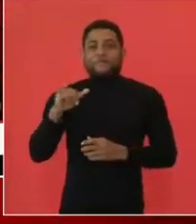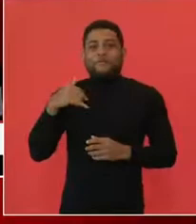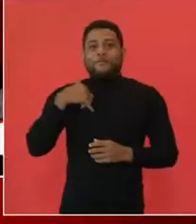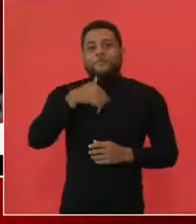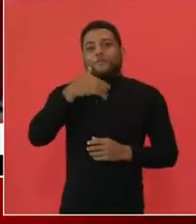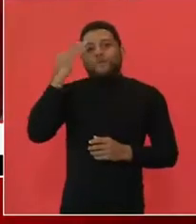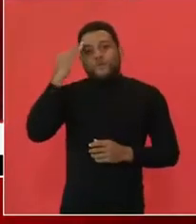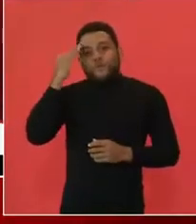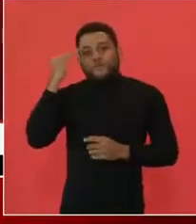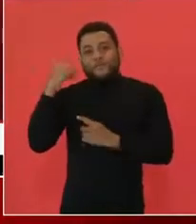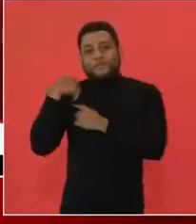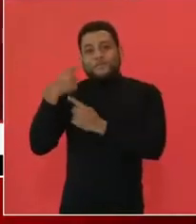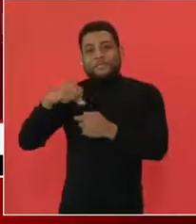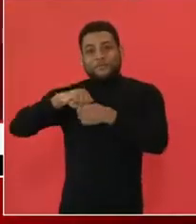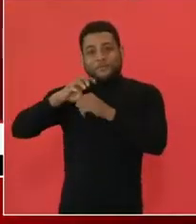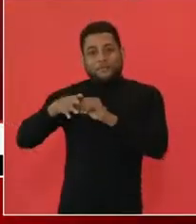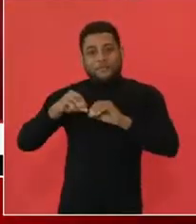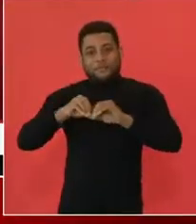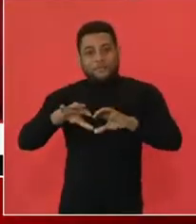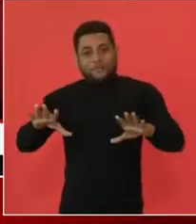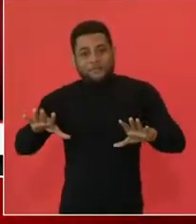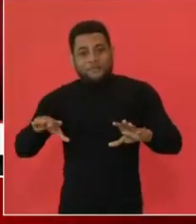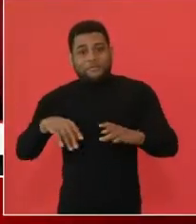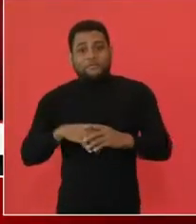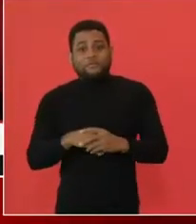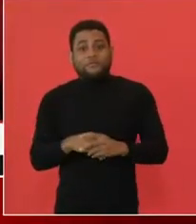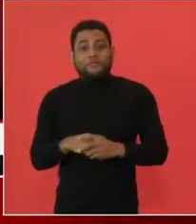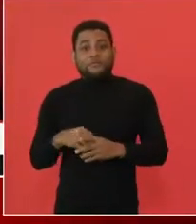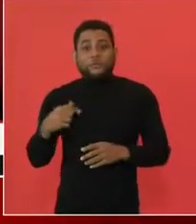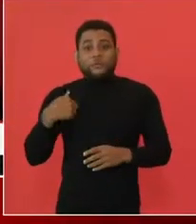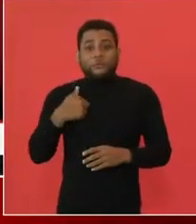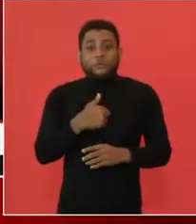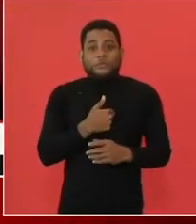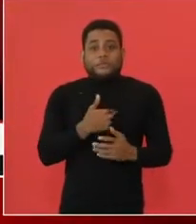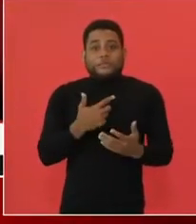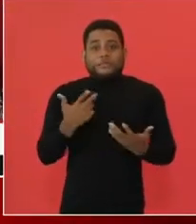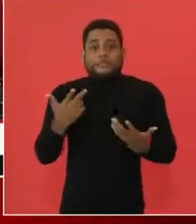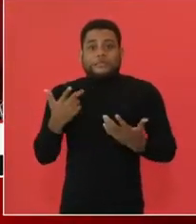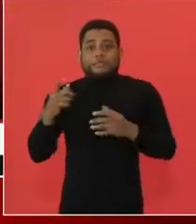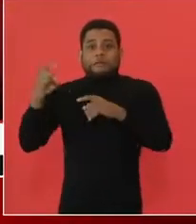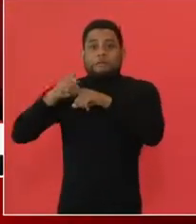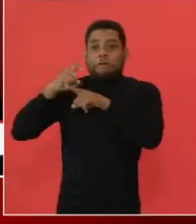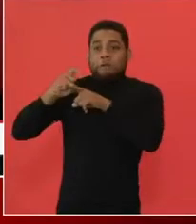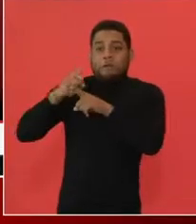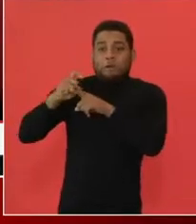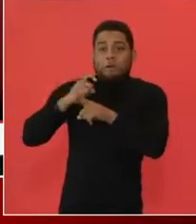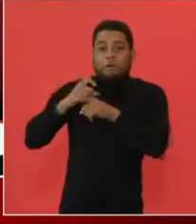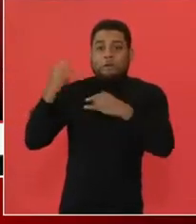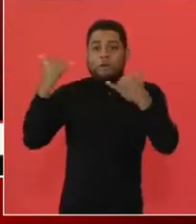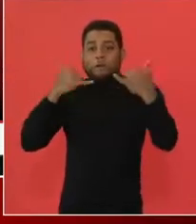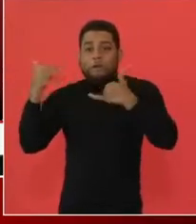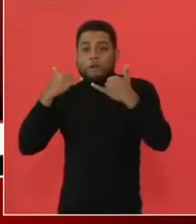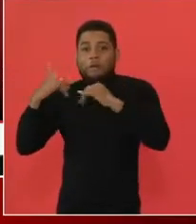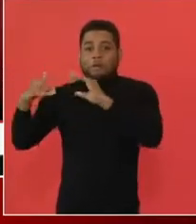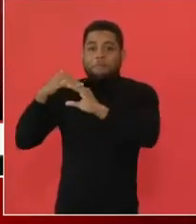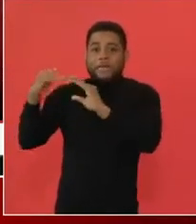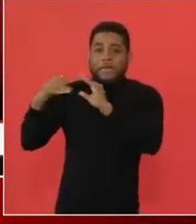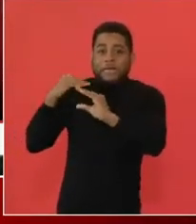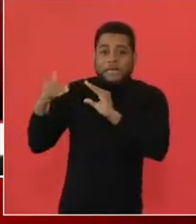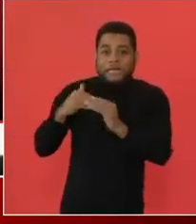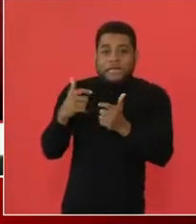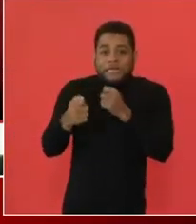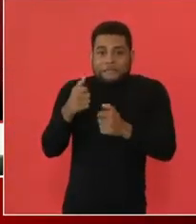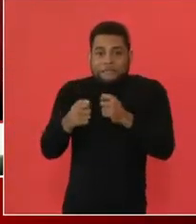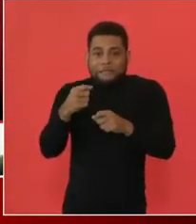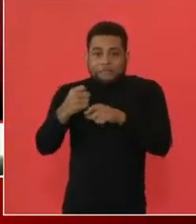have received an unprecedented number of calls, emails, text messages, and we